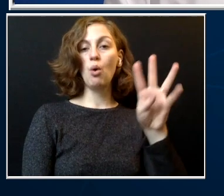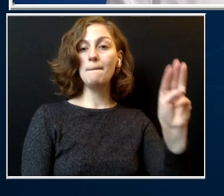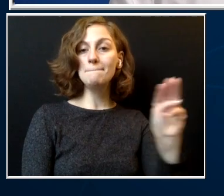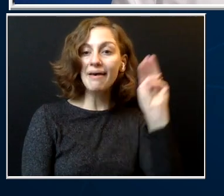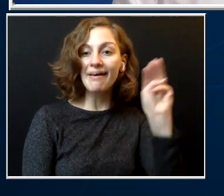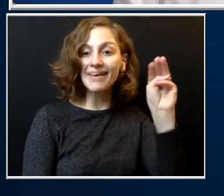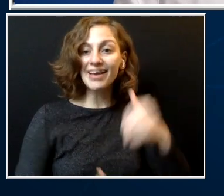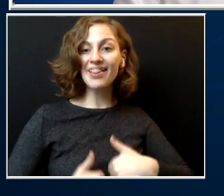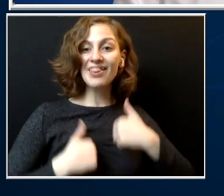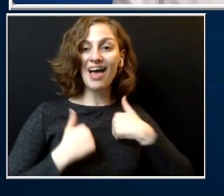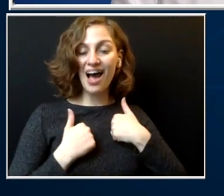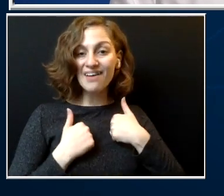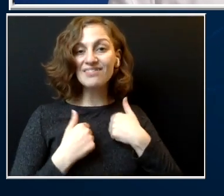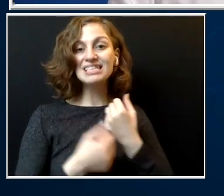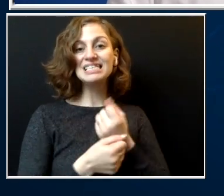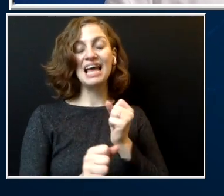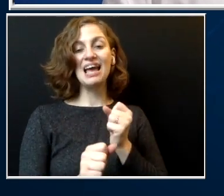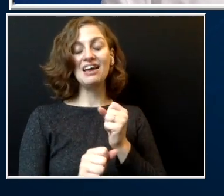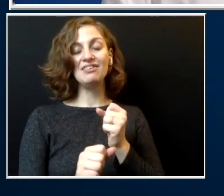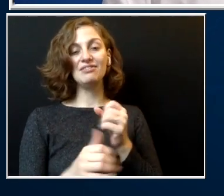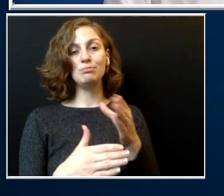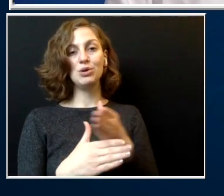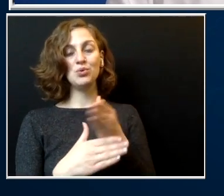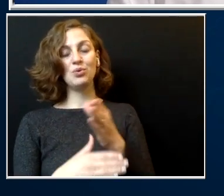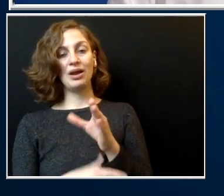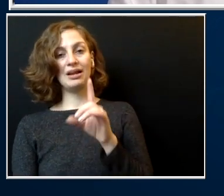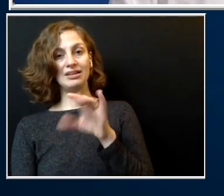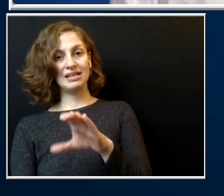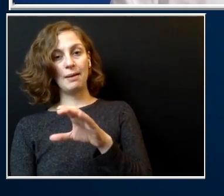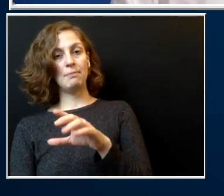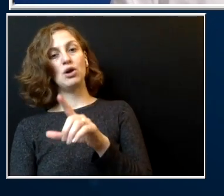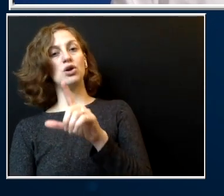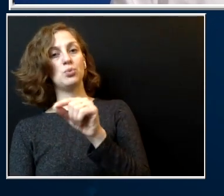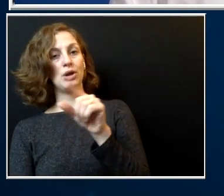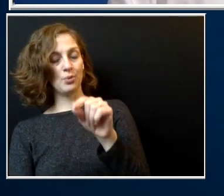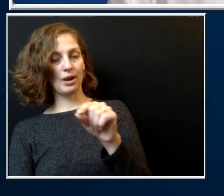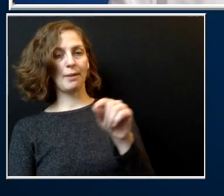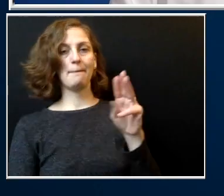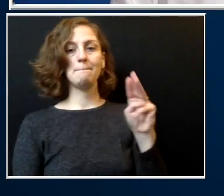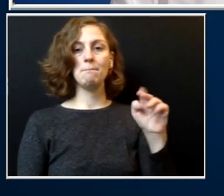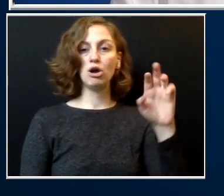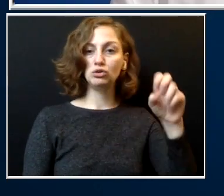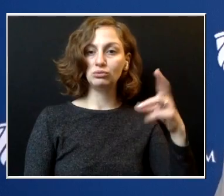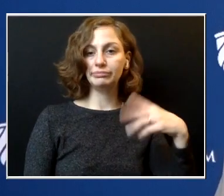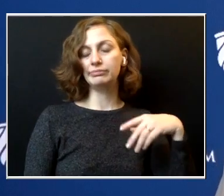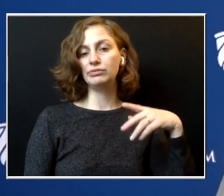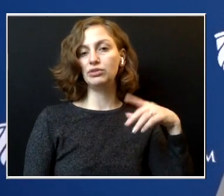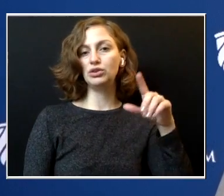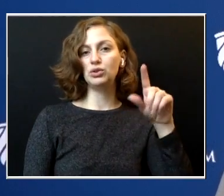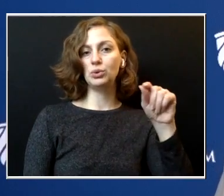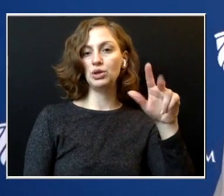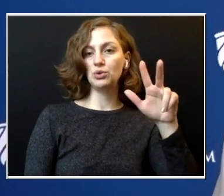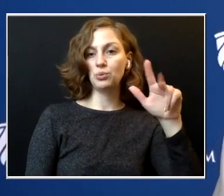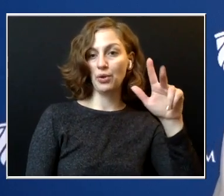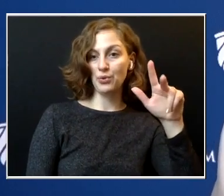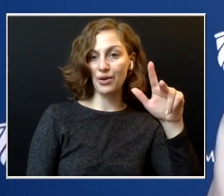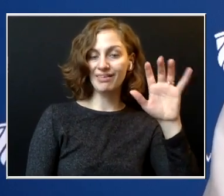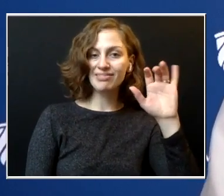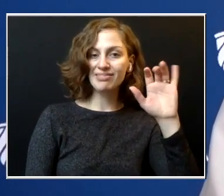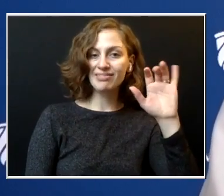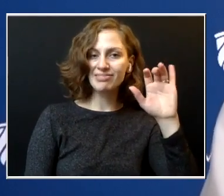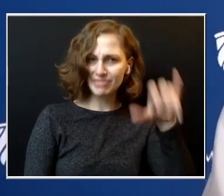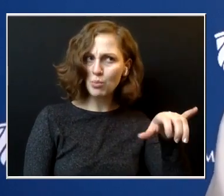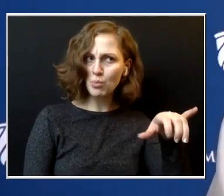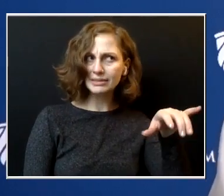March 23. And we're talking about Europe, not the U.S. How they reach that estimate? Yeah, so I think this is really good. This goes back to